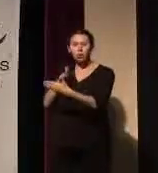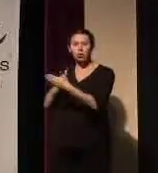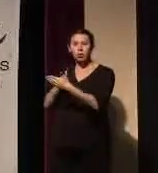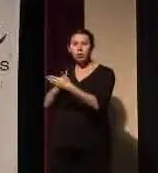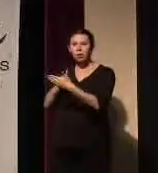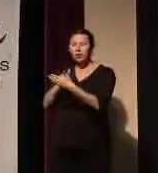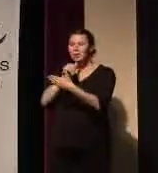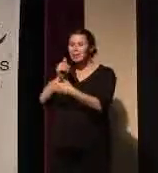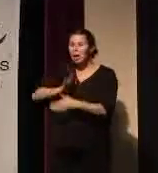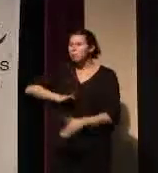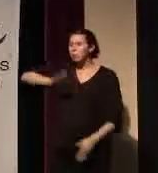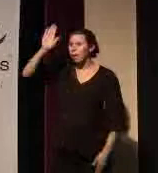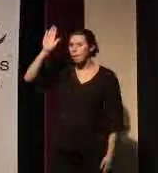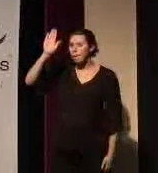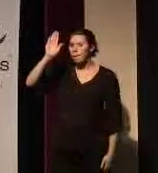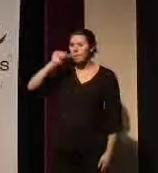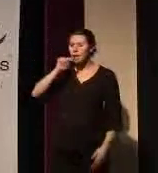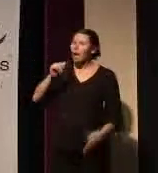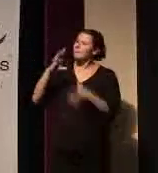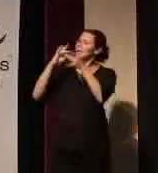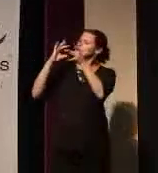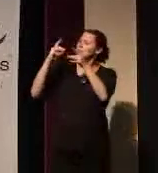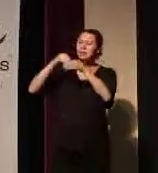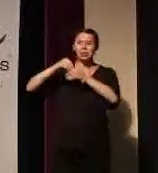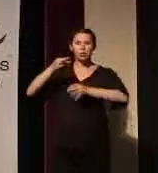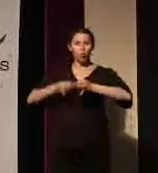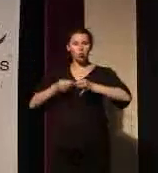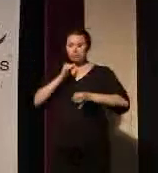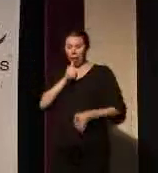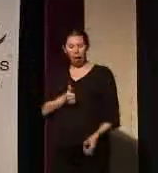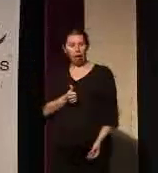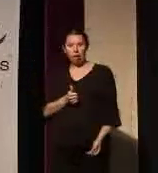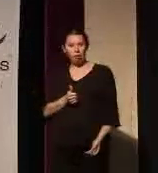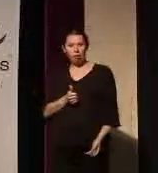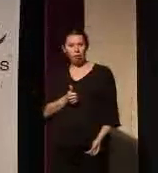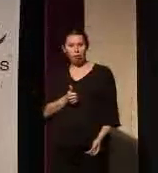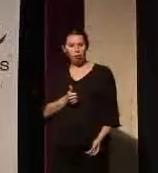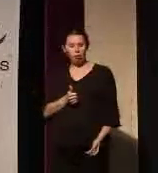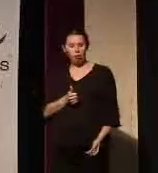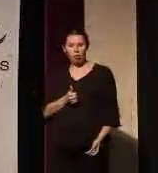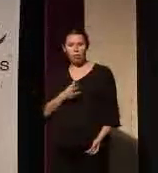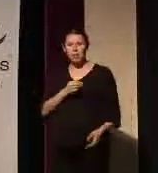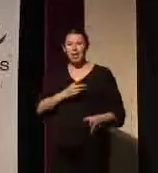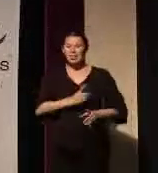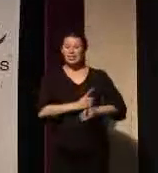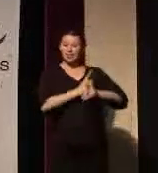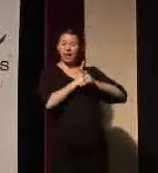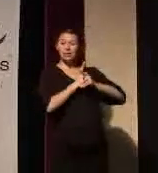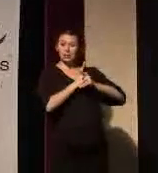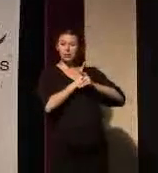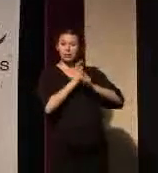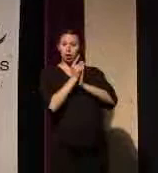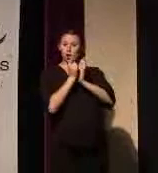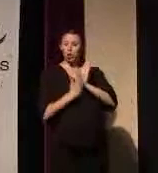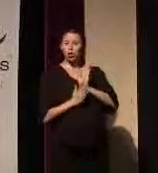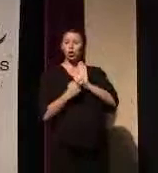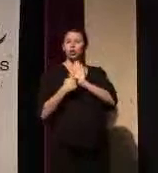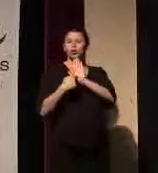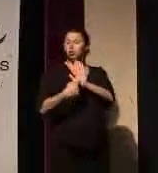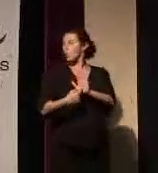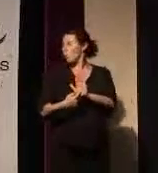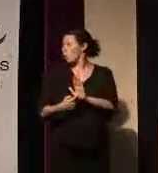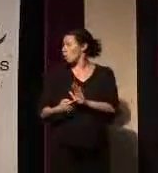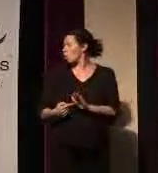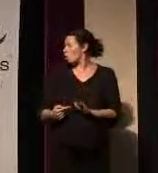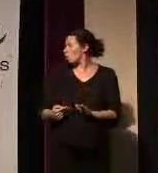arguing this in the courtroom. The prosecutors had not argued. And in fact, the defense attorneys were demonstrating the gun like